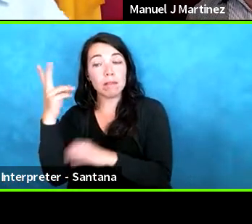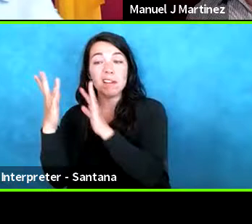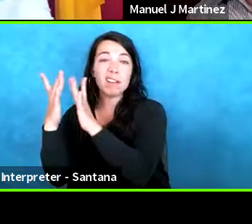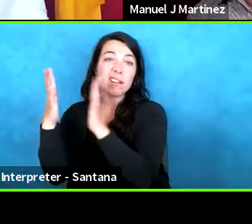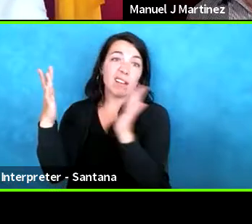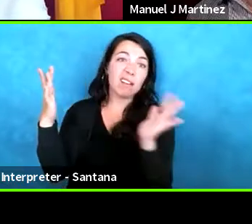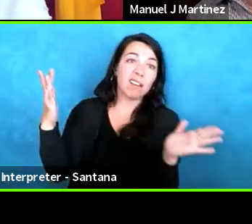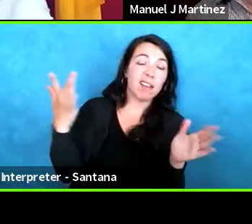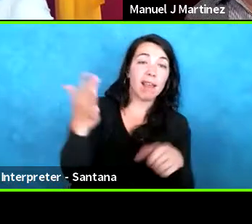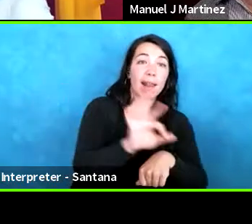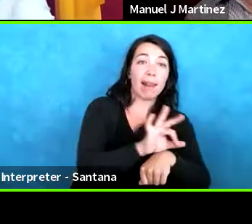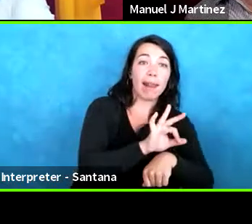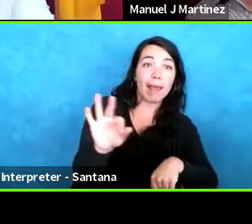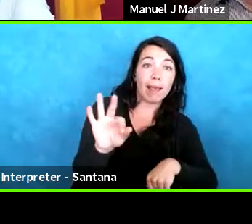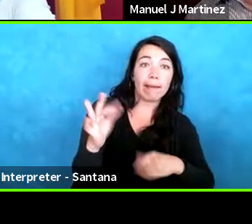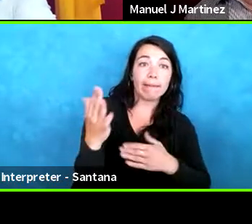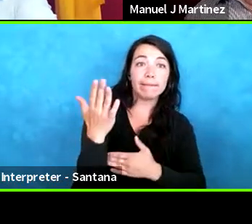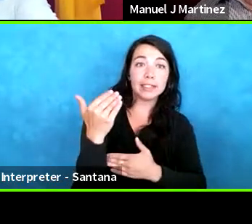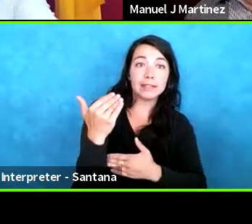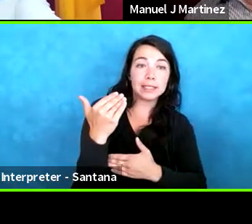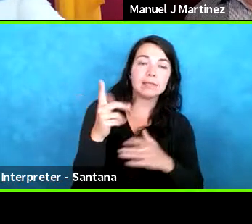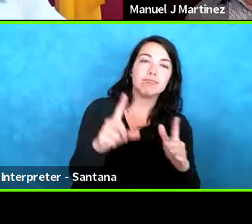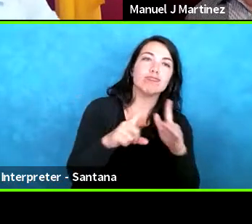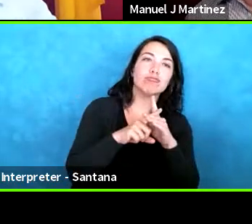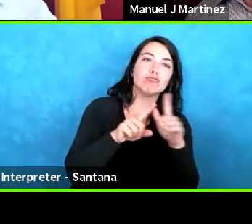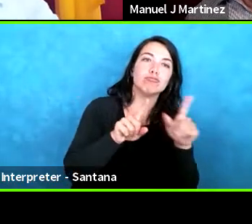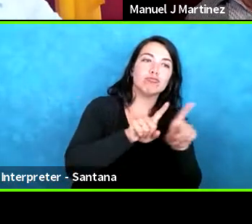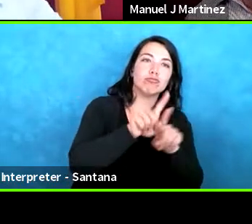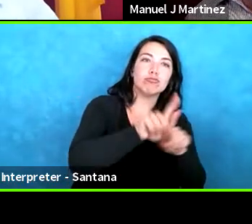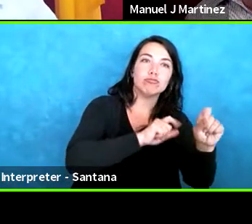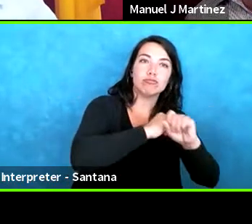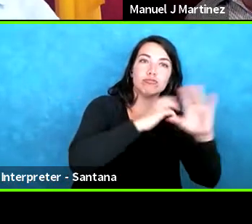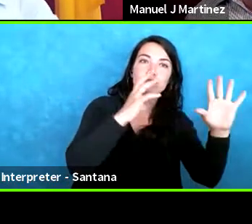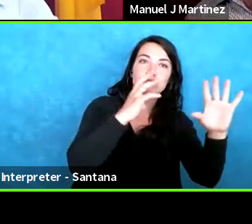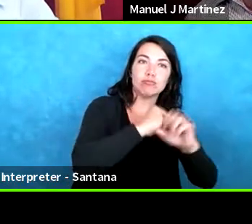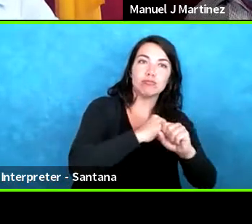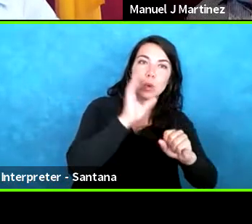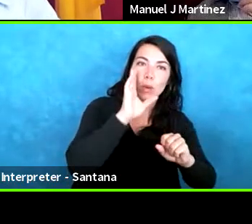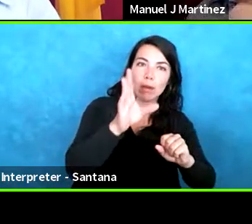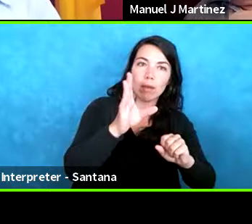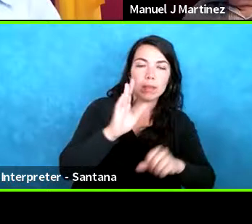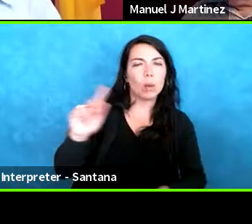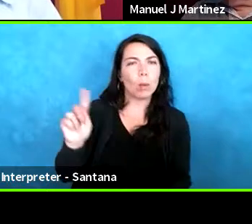Ground zero, if you will be up in Industrial Park at the open field between